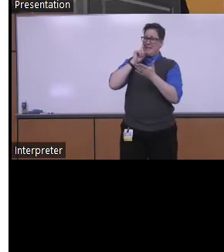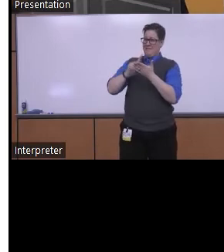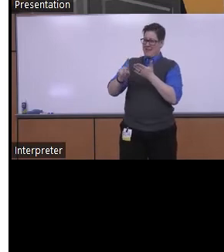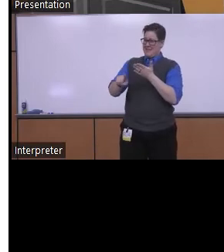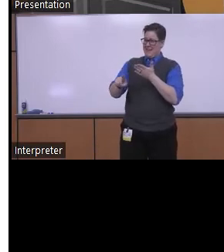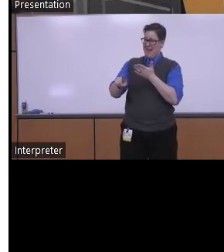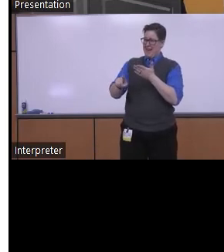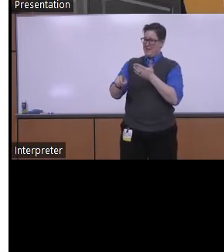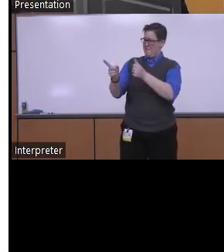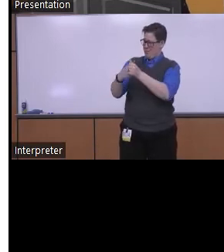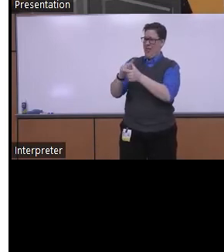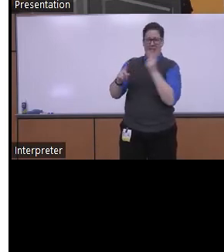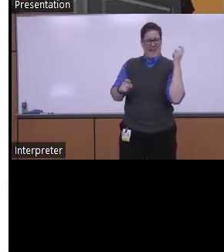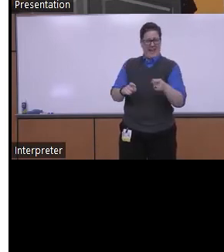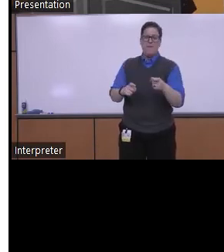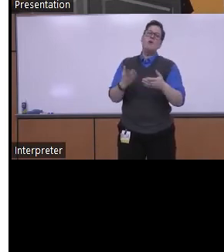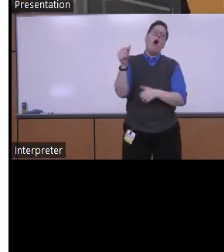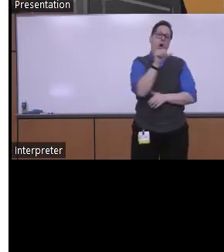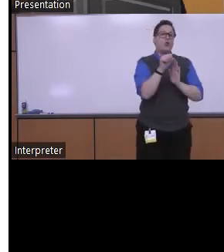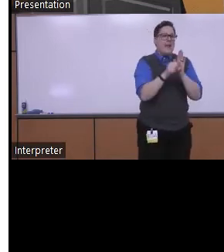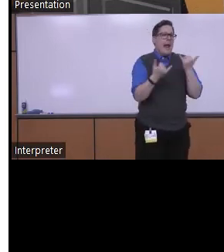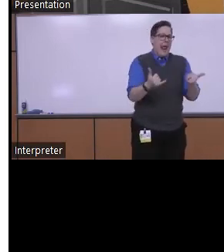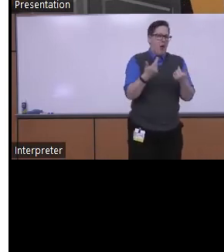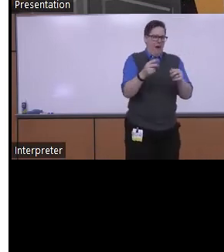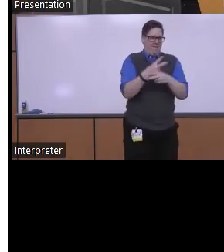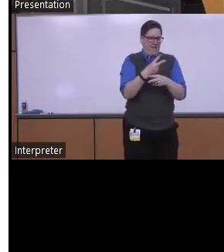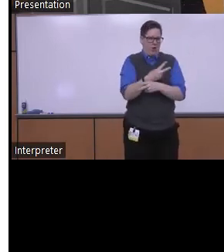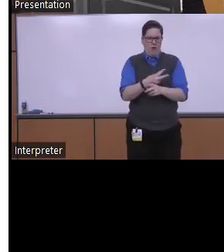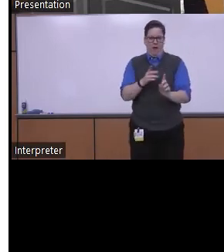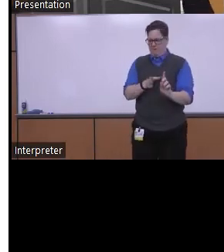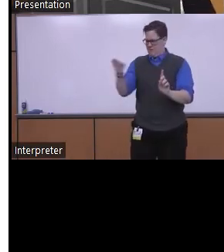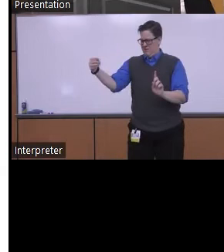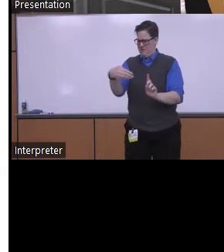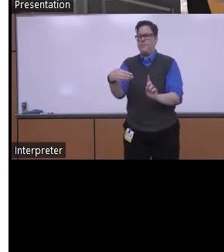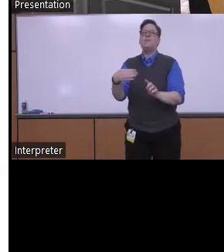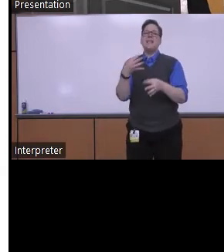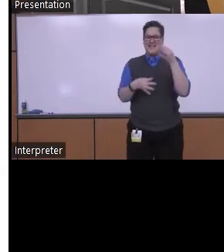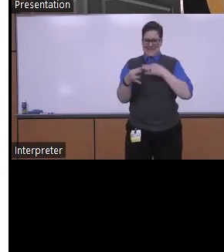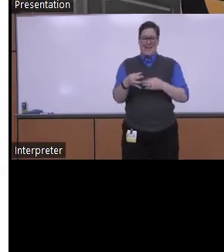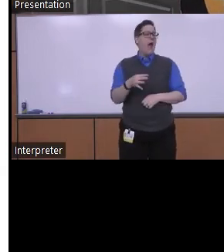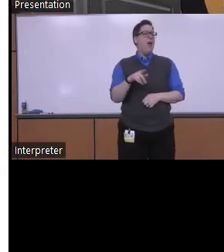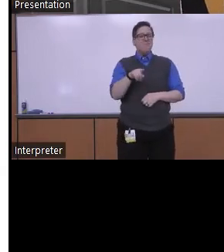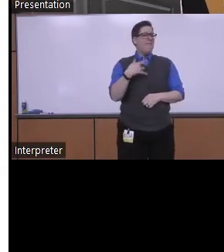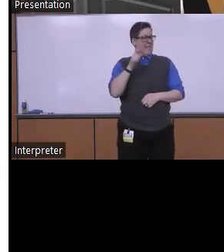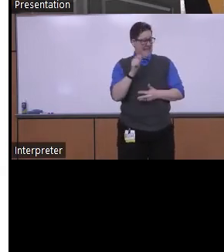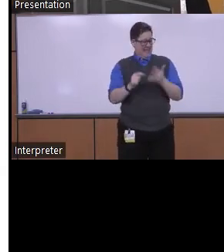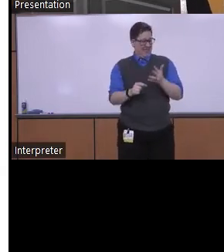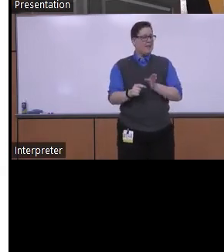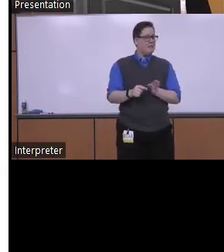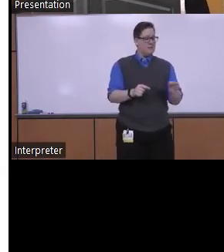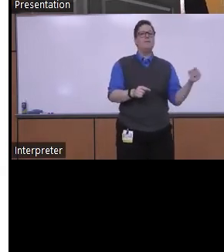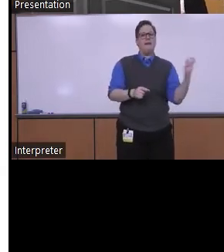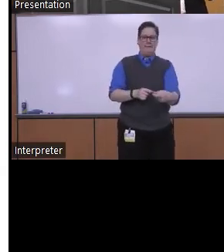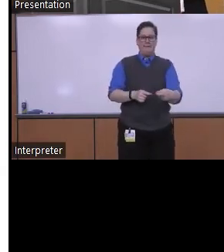actually pioneering now ways to not do that, to have a direct line for services that doesn't go through this abusification